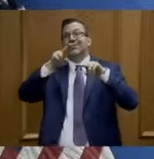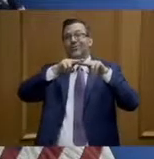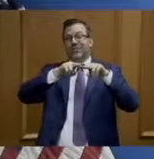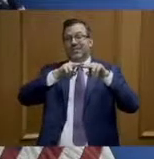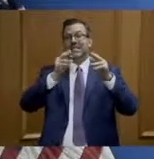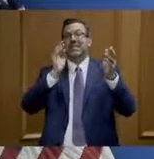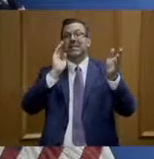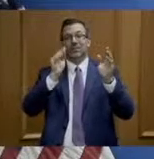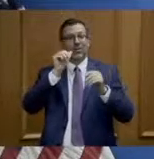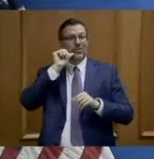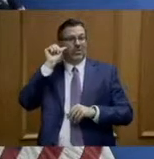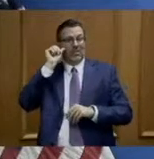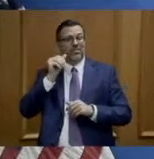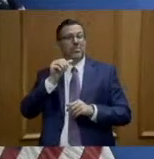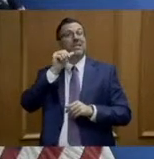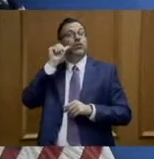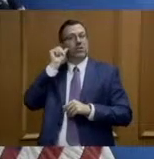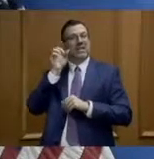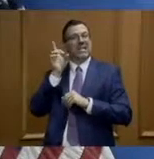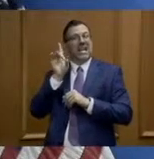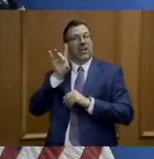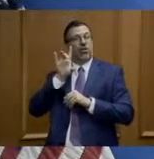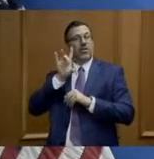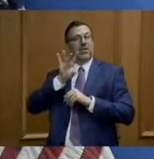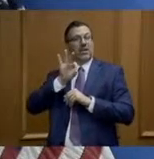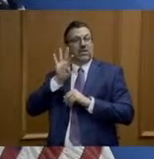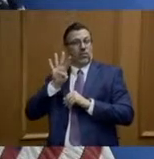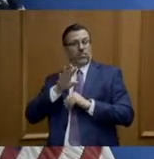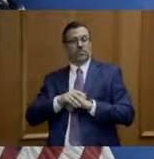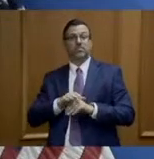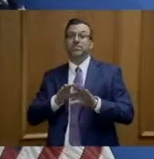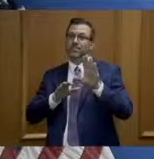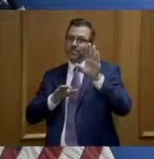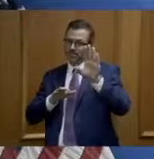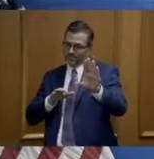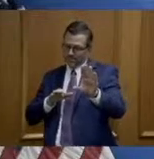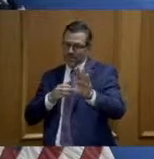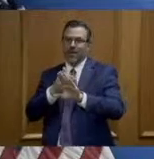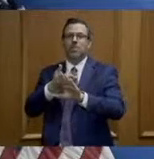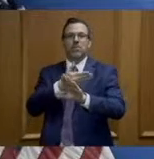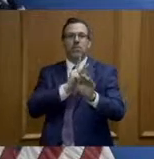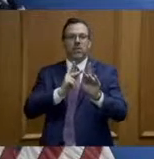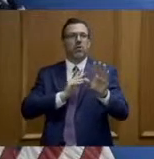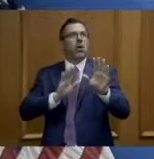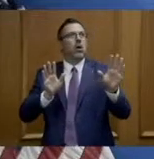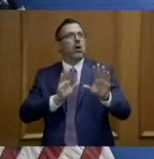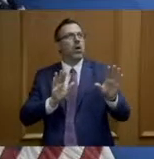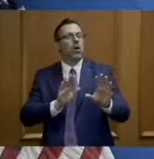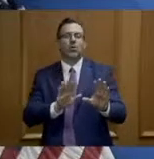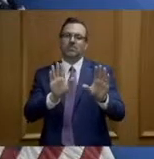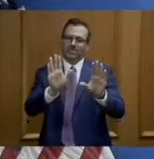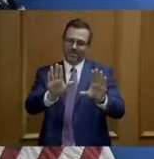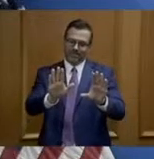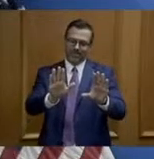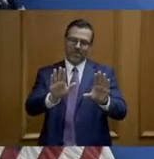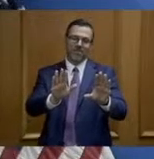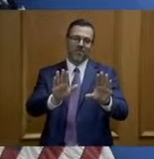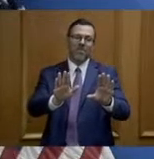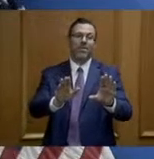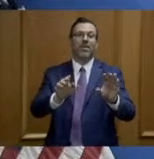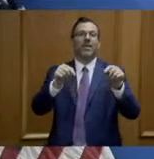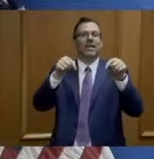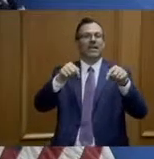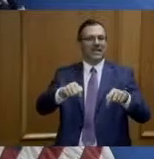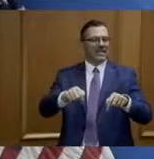of 894. First of all, before we go any further, I want to reassure you that this is